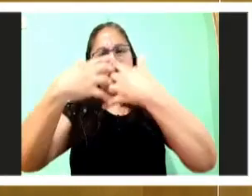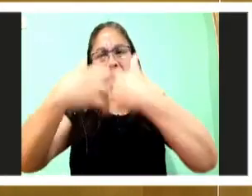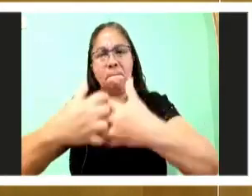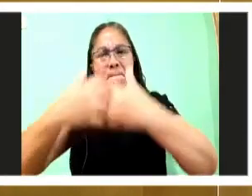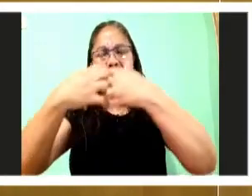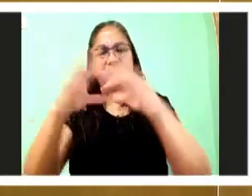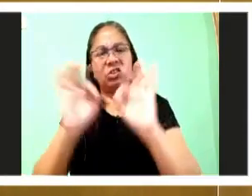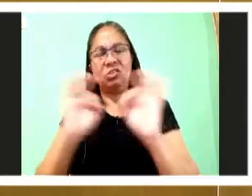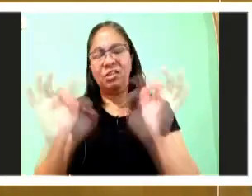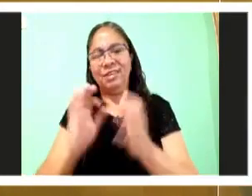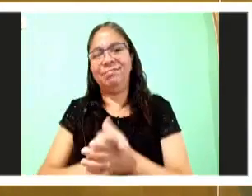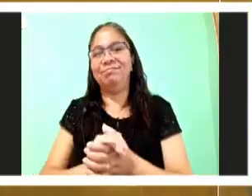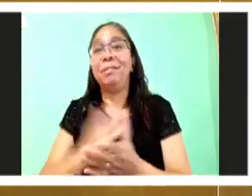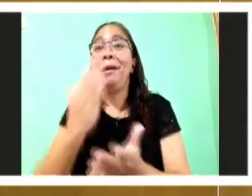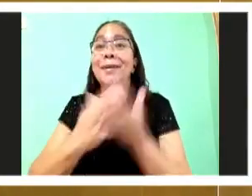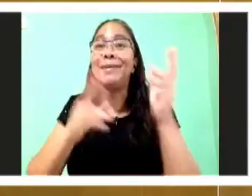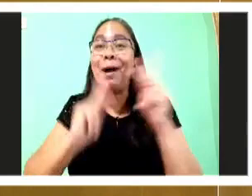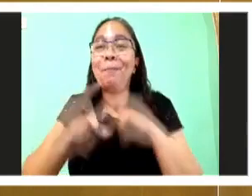best